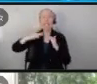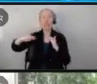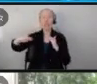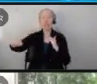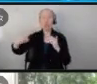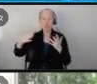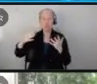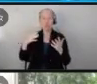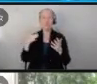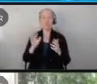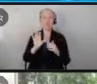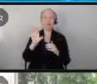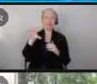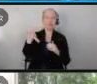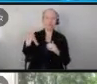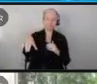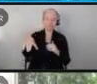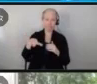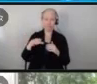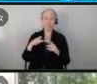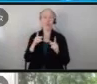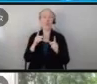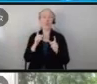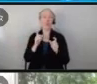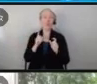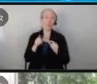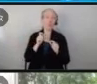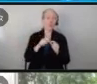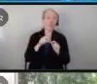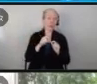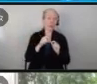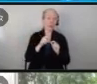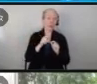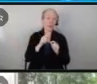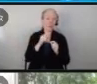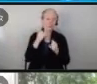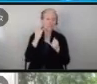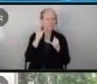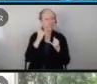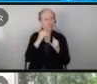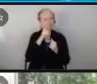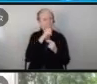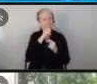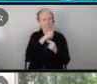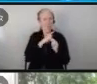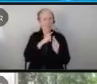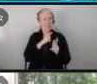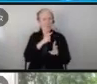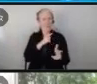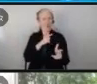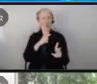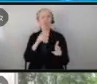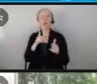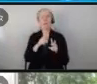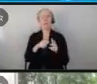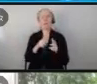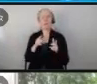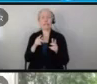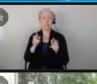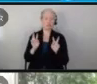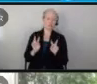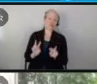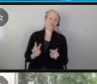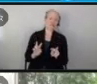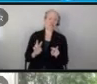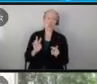can Google some of the things about that, where we would simulate with the rover in particular. We were looking at how do the astronaut crews work together with the